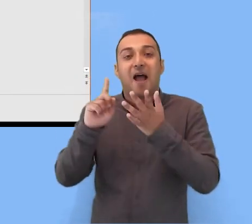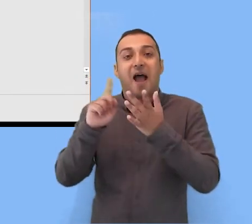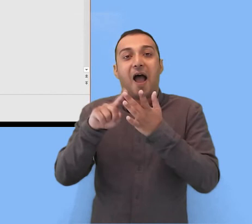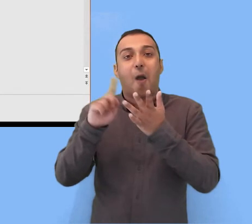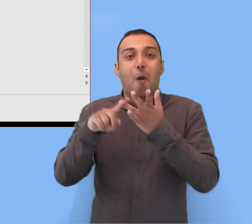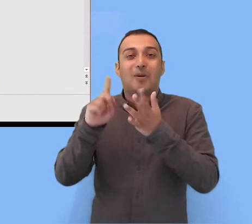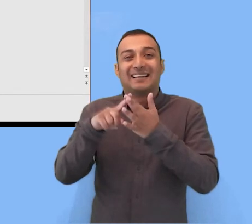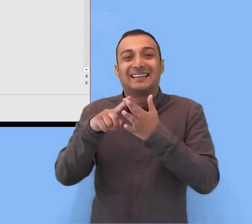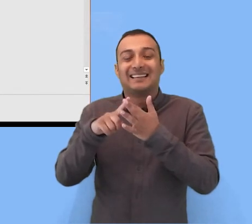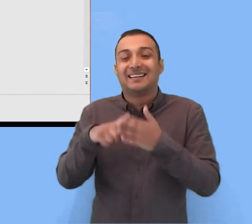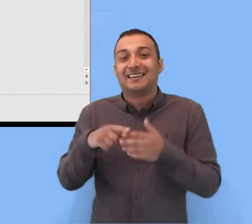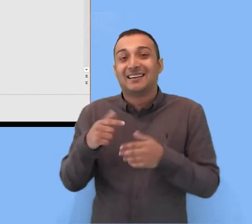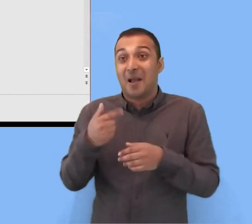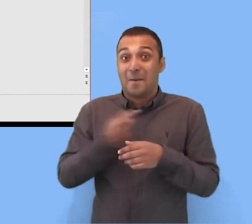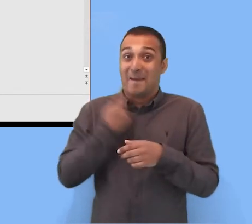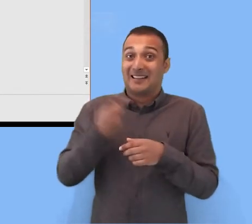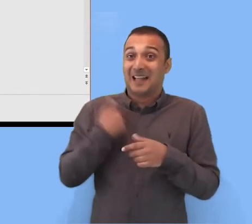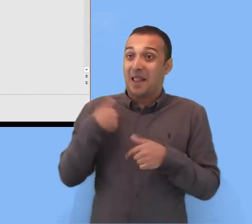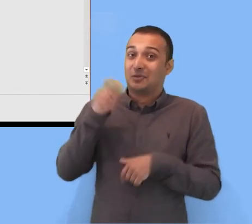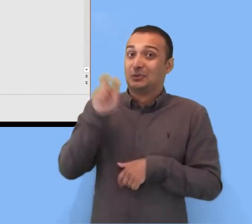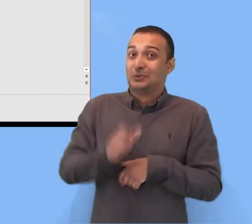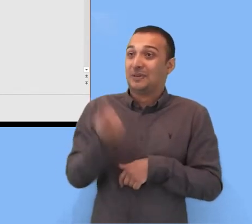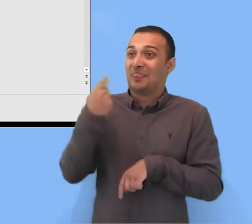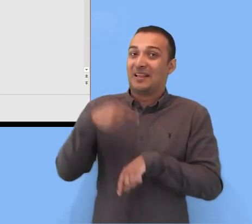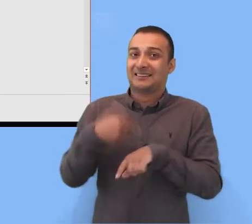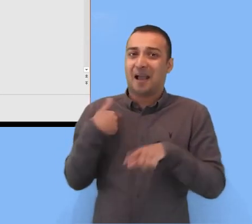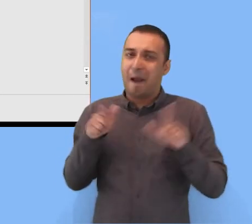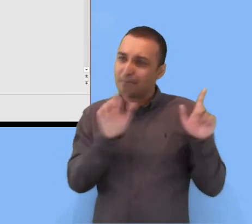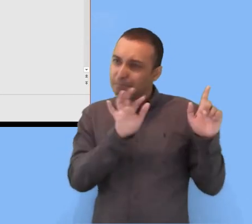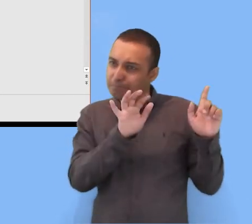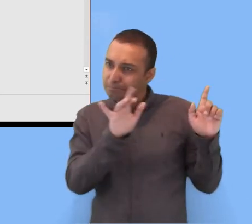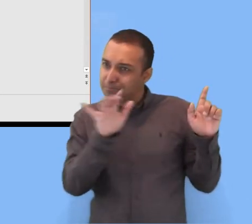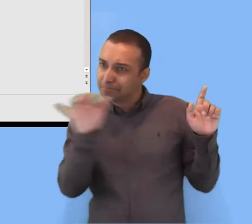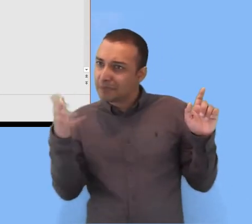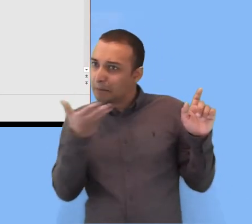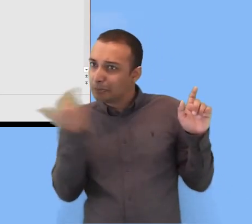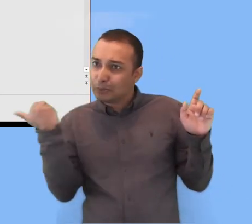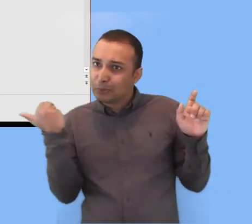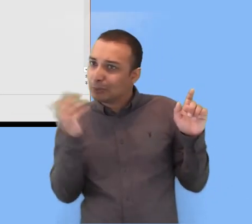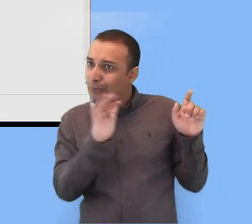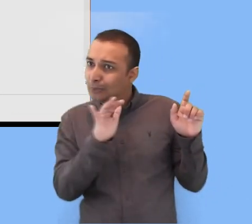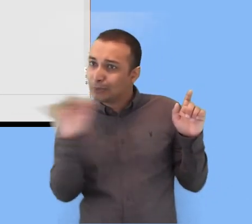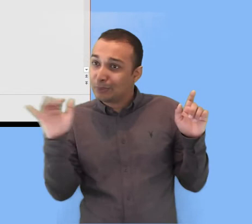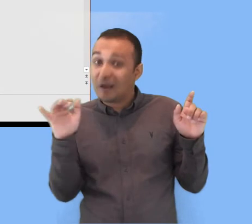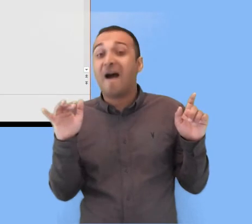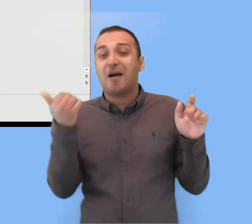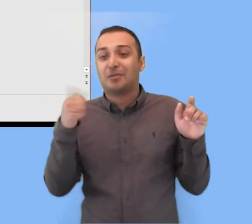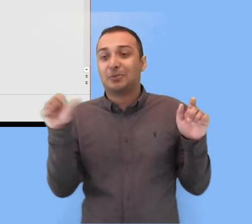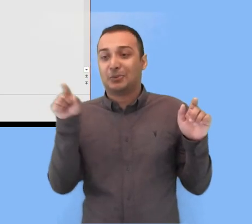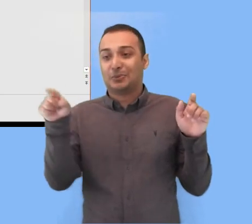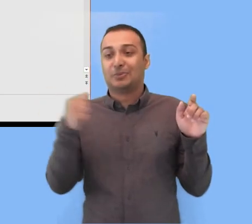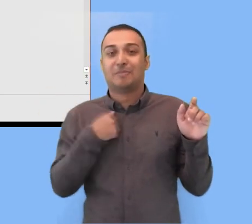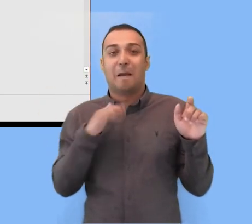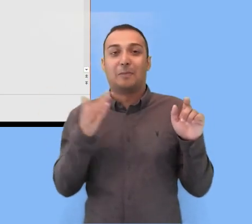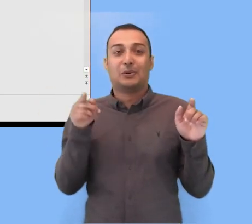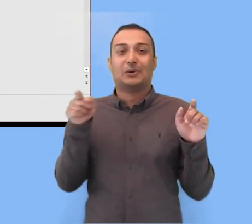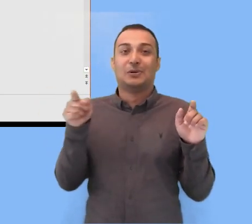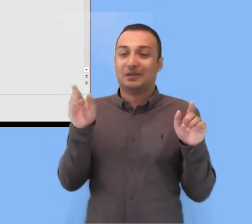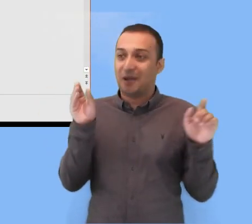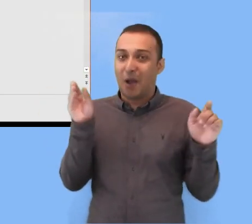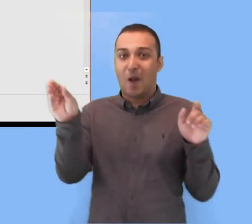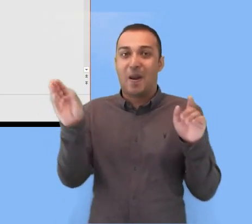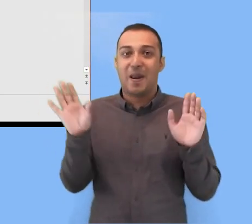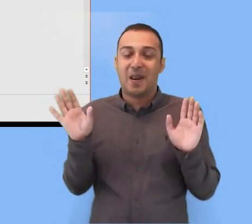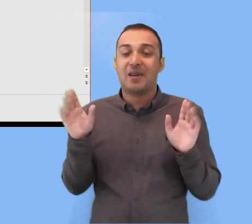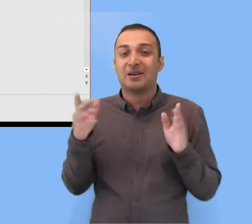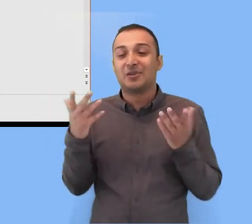like where are their voices? I felt really pleased with the cooperation of the publishers, etc.,